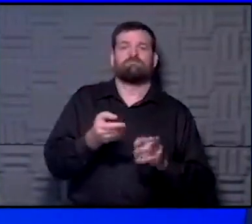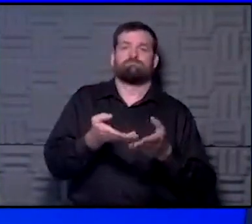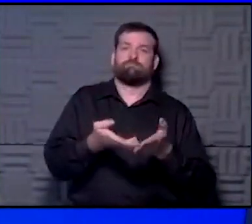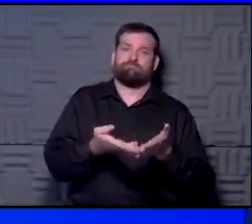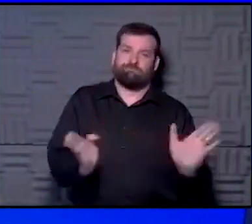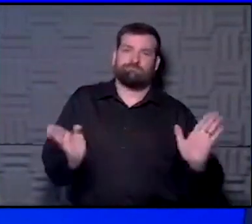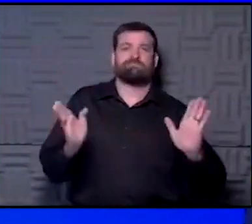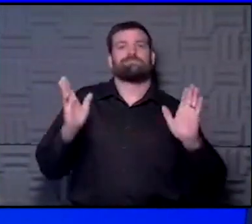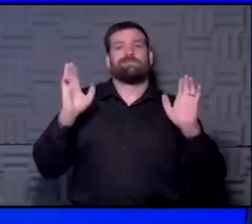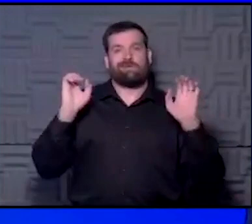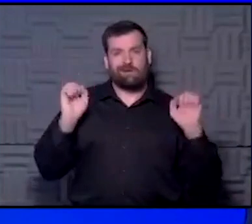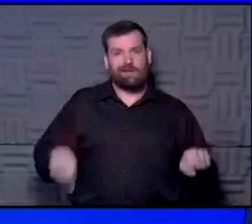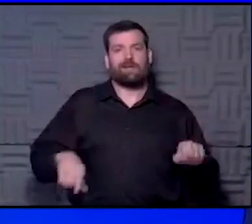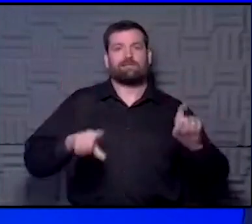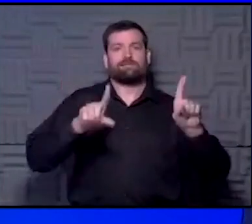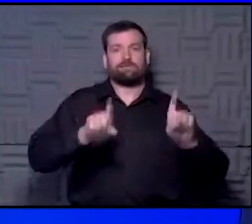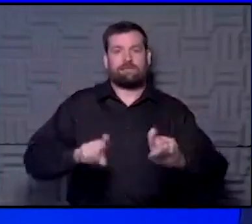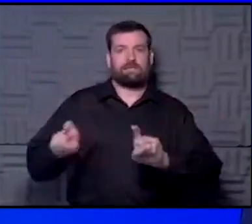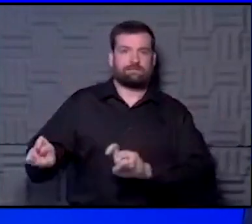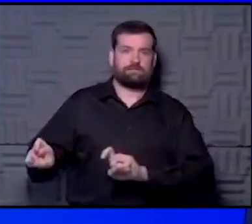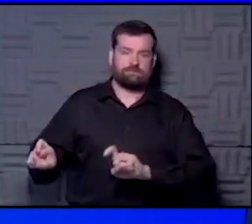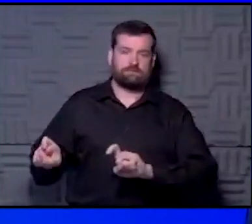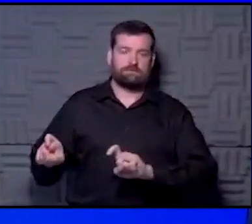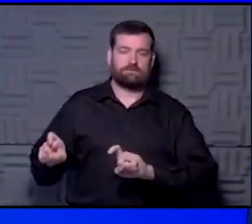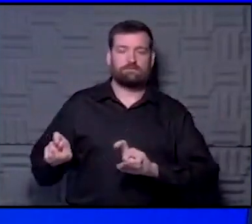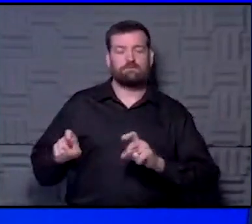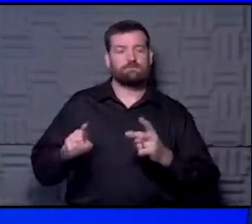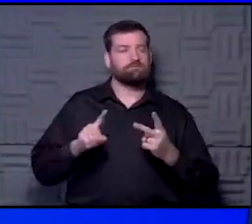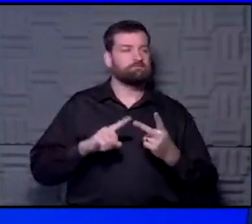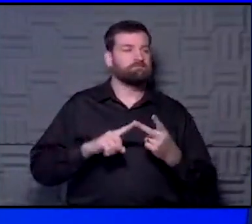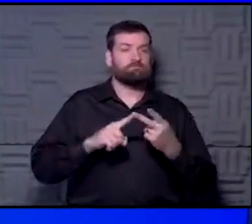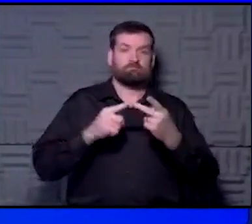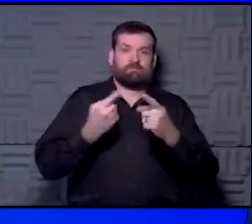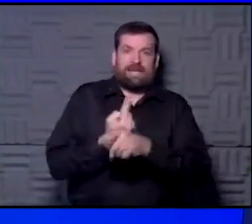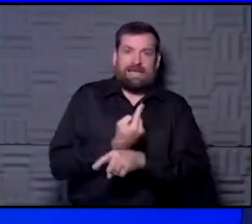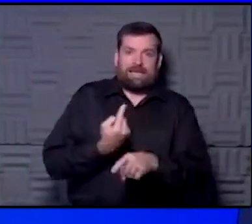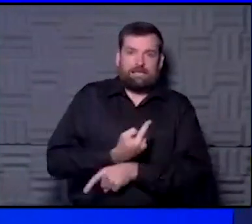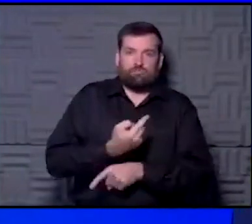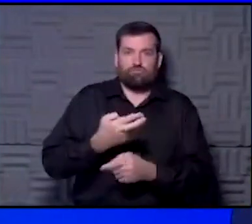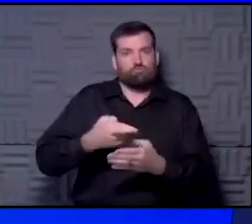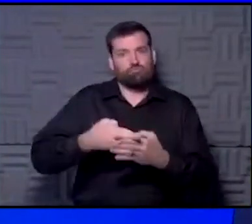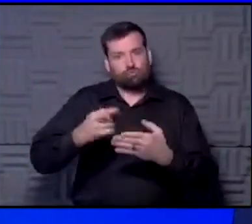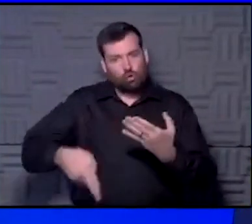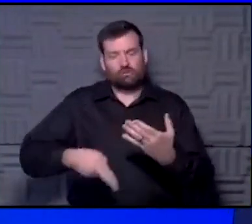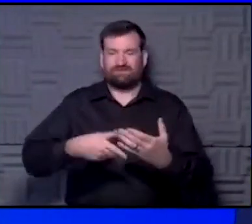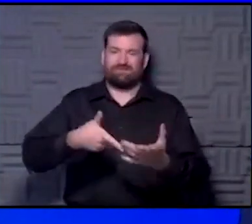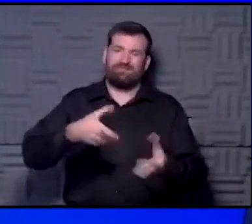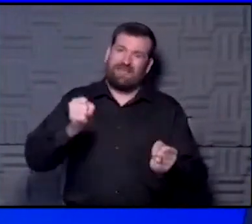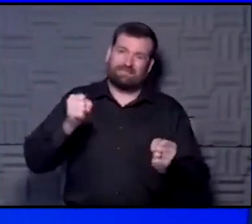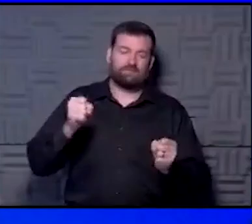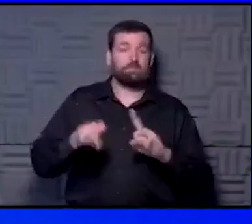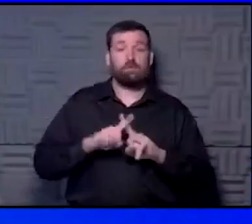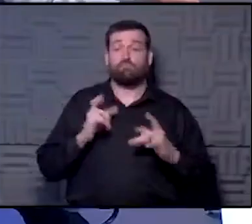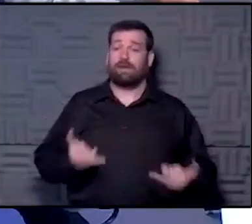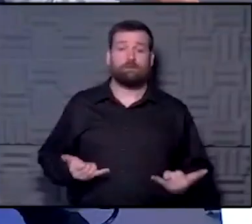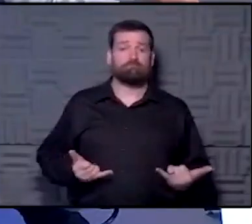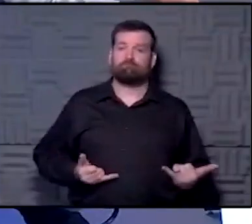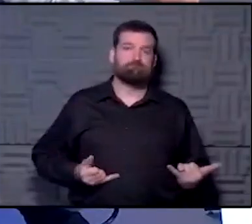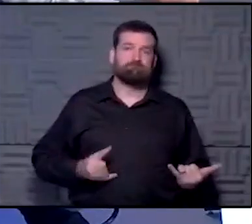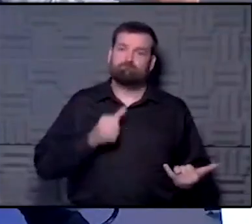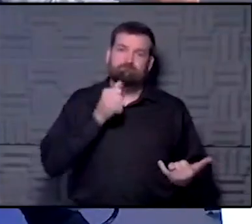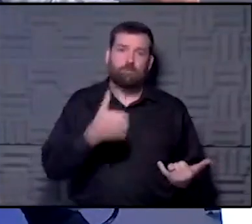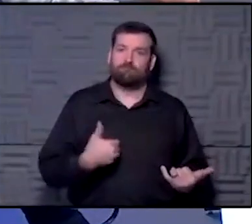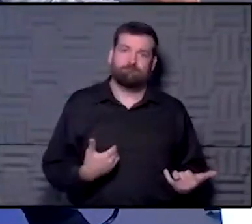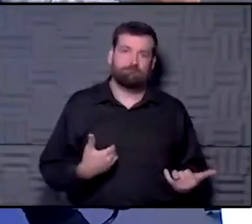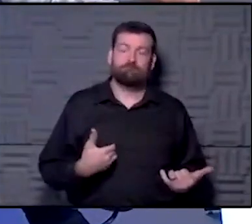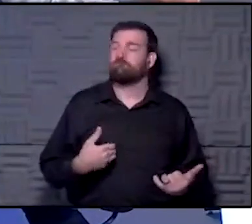public access to test, access to accurate results in a timely manner. We just don't have that right now. Yeah, I